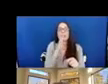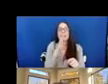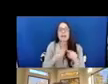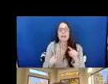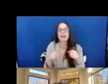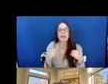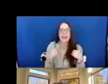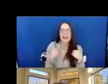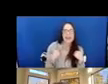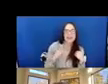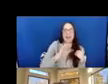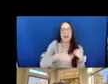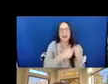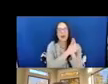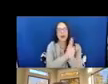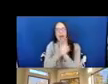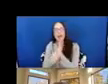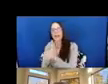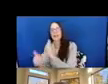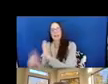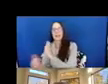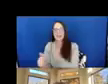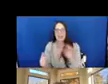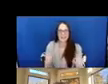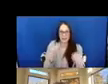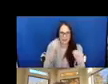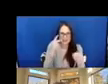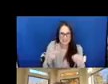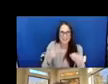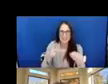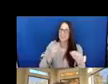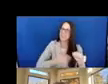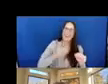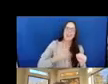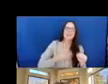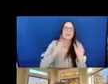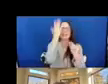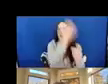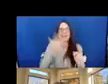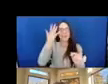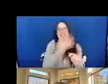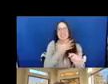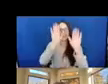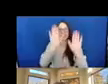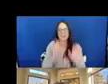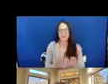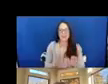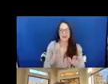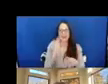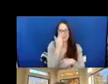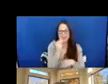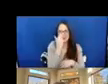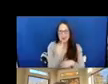in other respects. As you see the lively face and his great sense of humor. I couldn't read